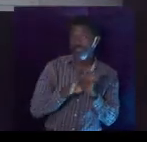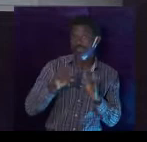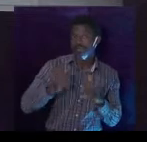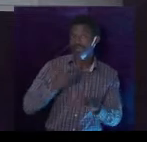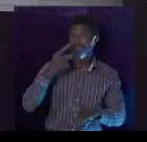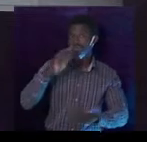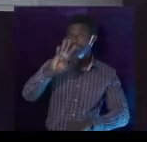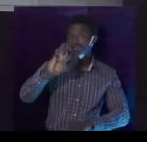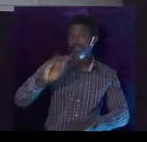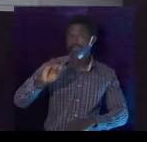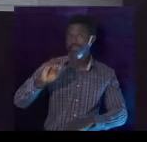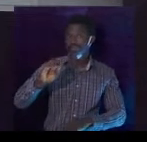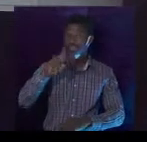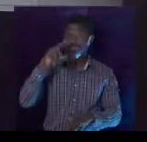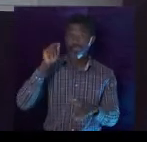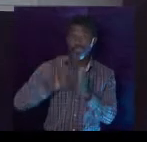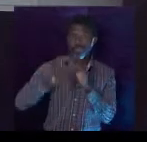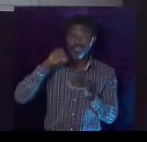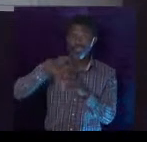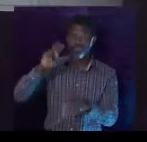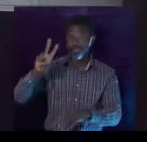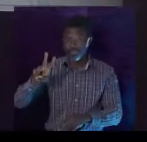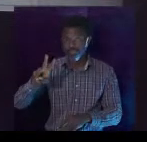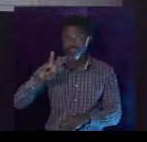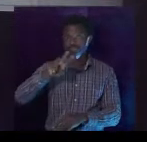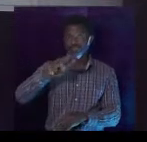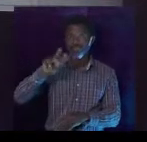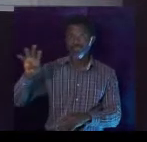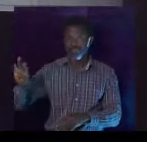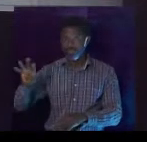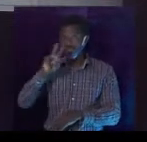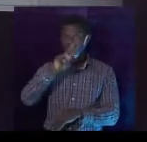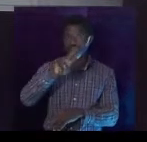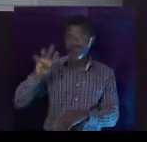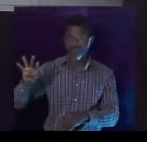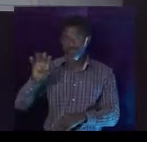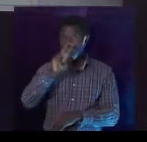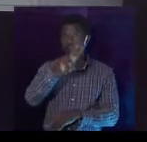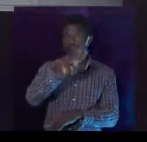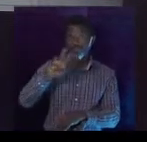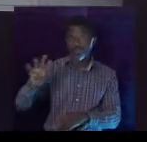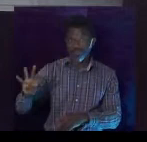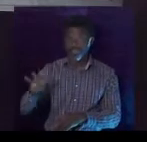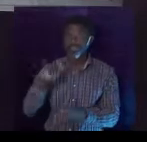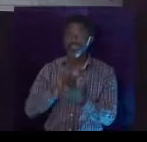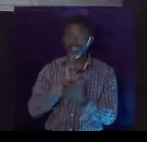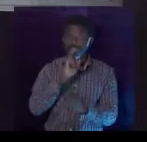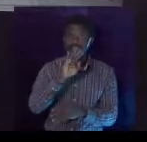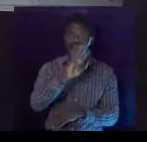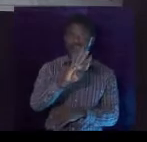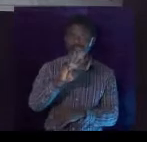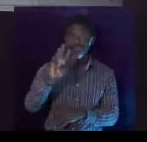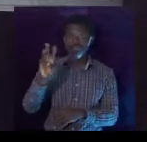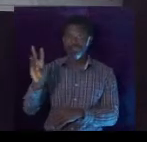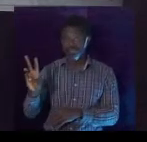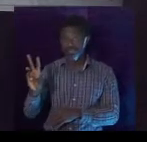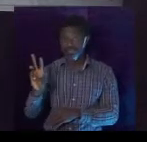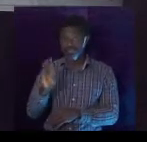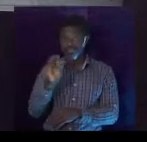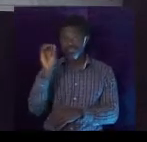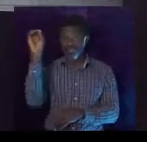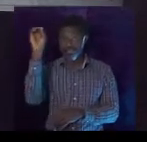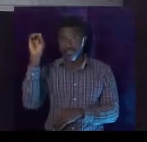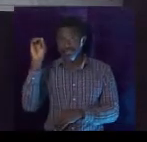count. From 40, you count in twos. 40, 42, 44, and 46. And that is